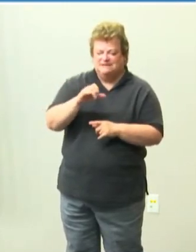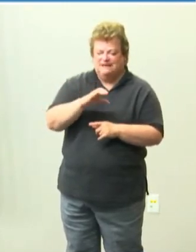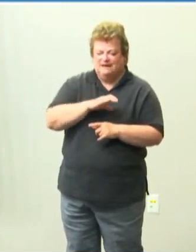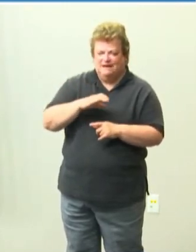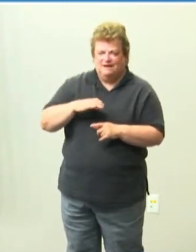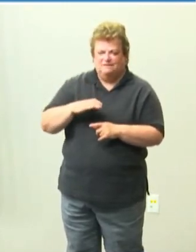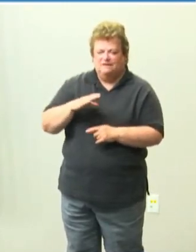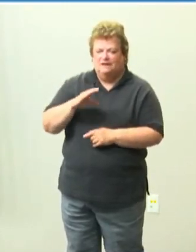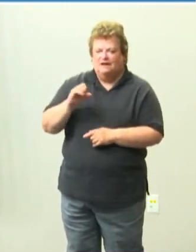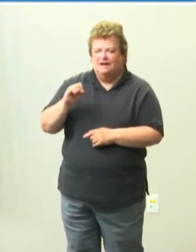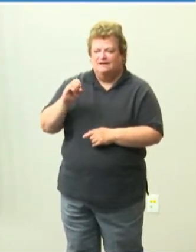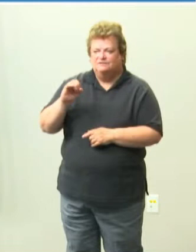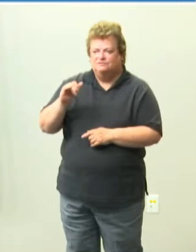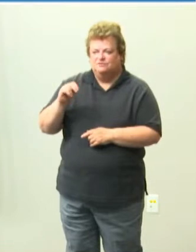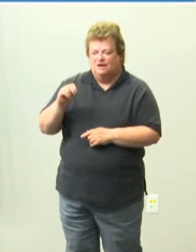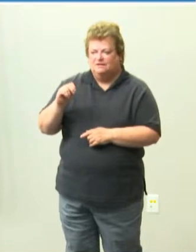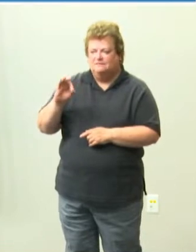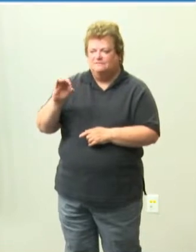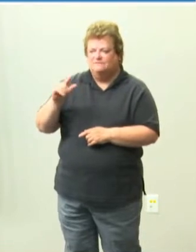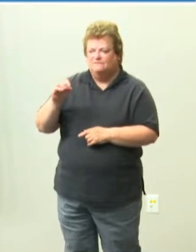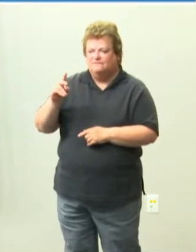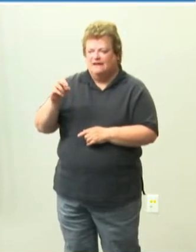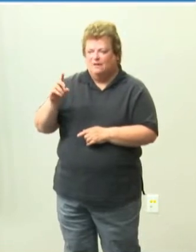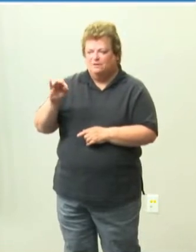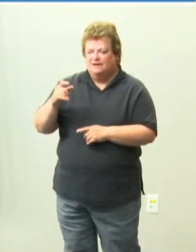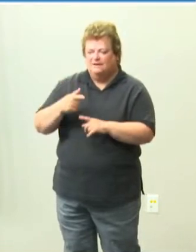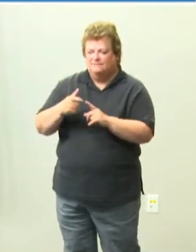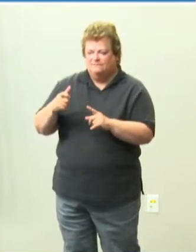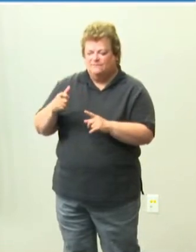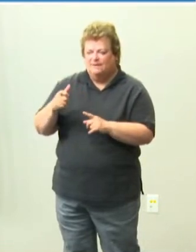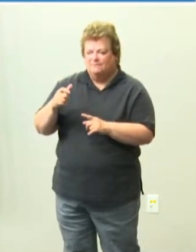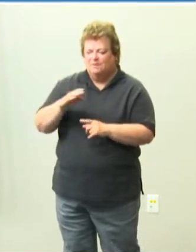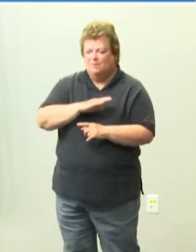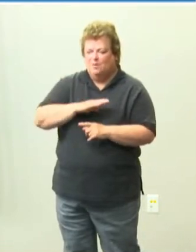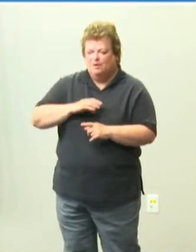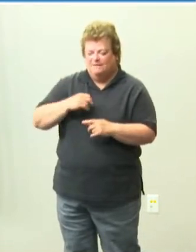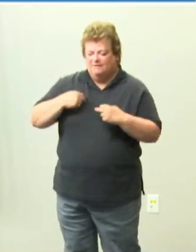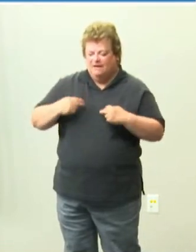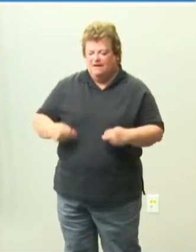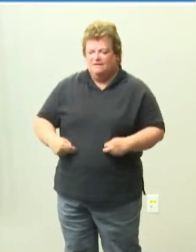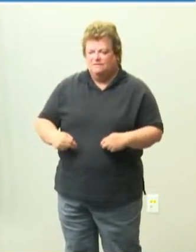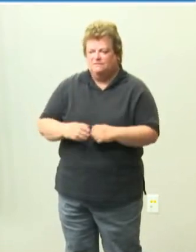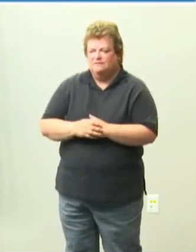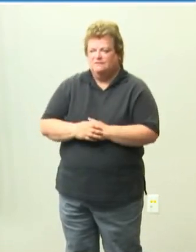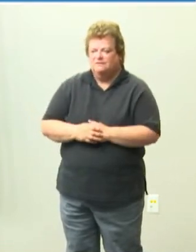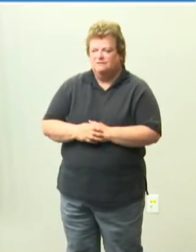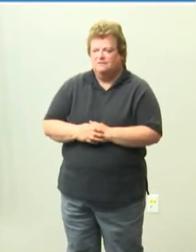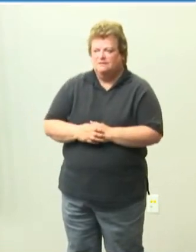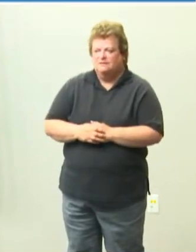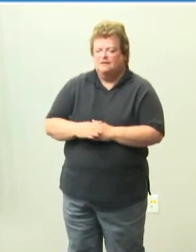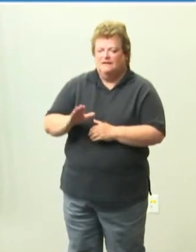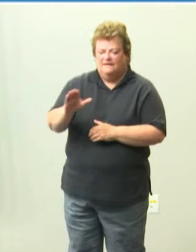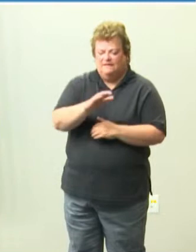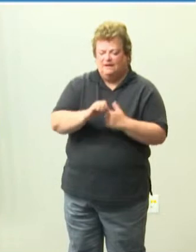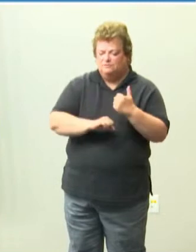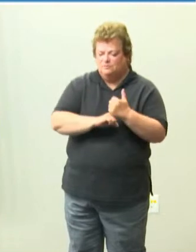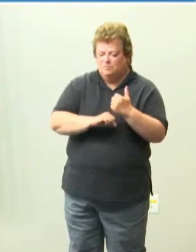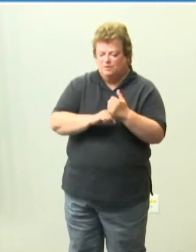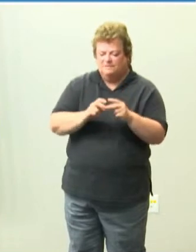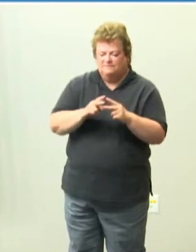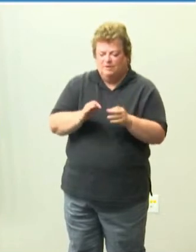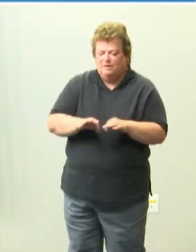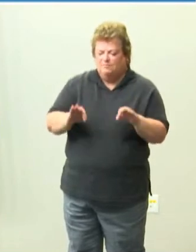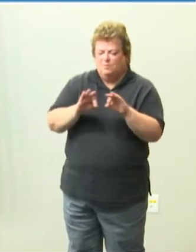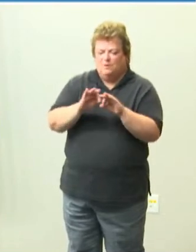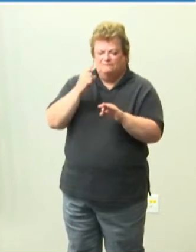Sean Flowerday, County Commissioner and member of our Board of Health. Their support has been really critical for our community